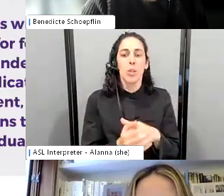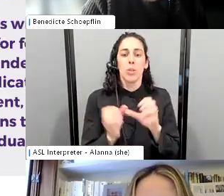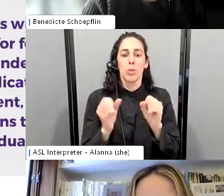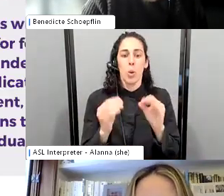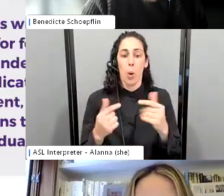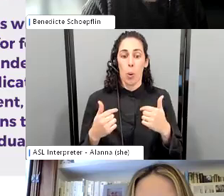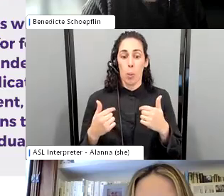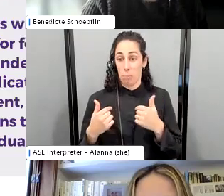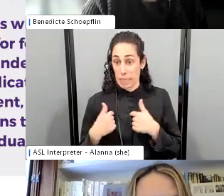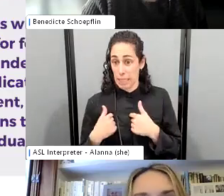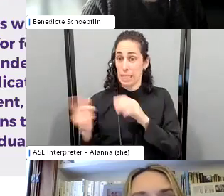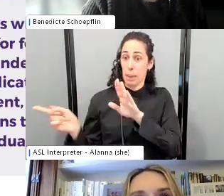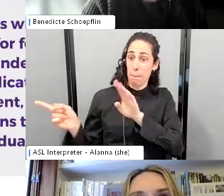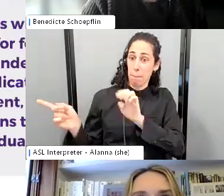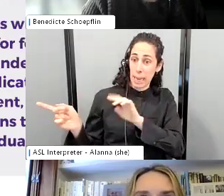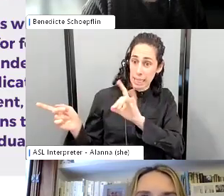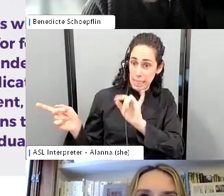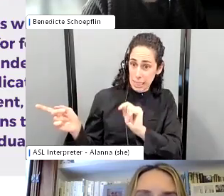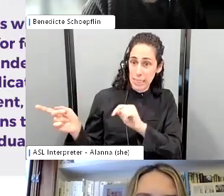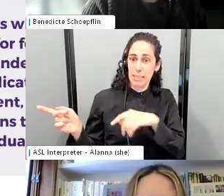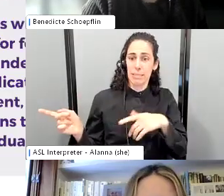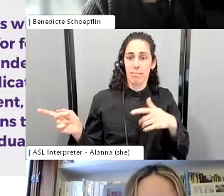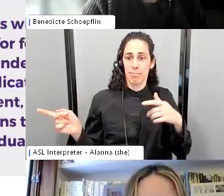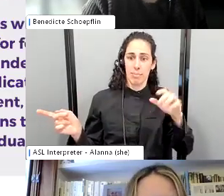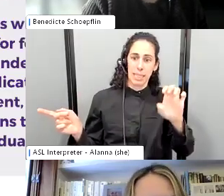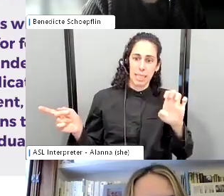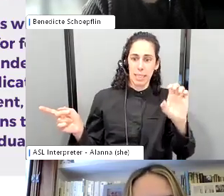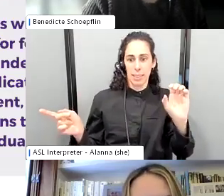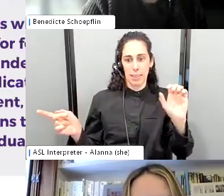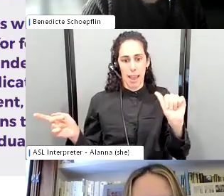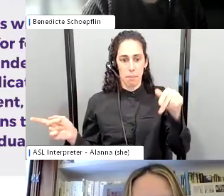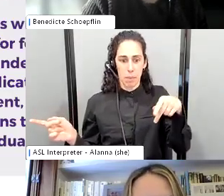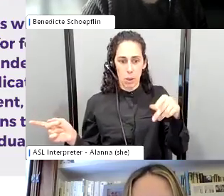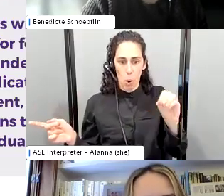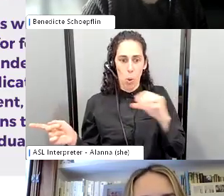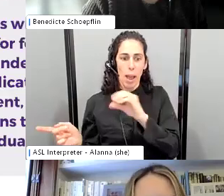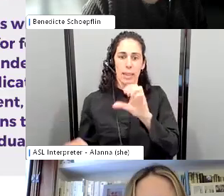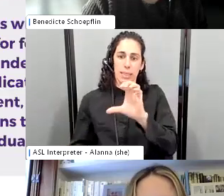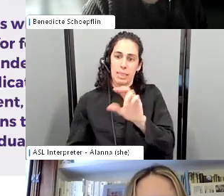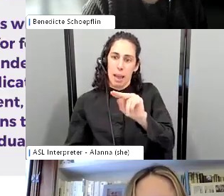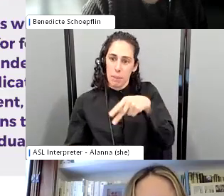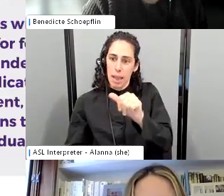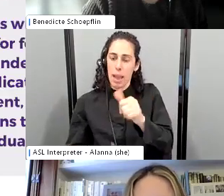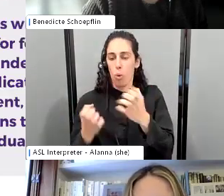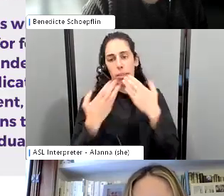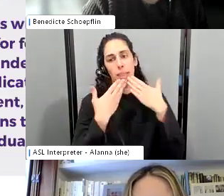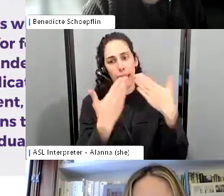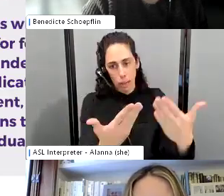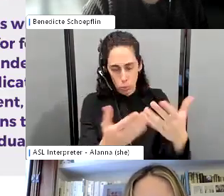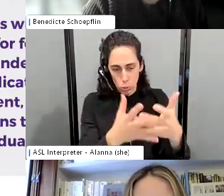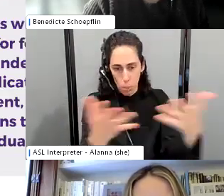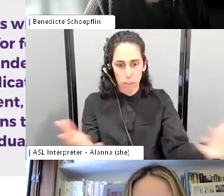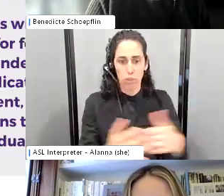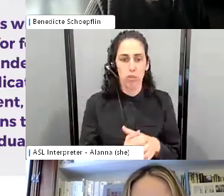couple workshops in the new year on cultural competency and working with older adults that are